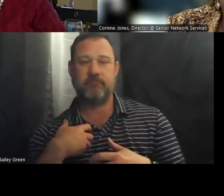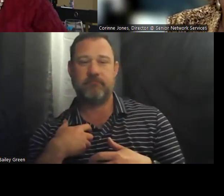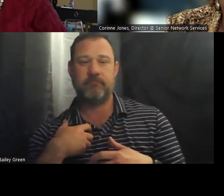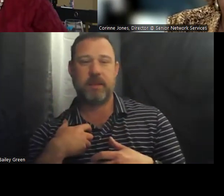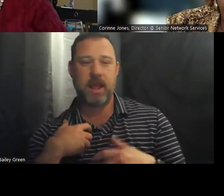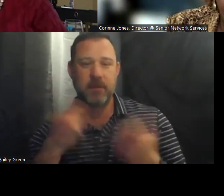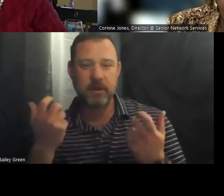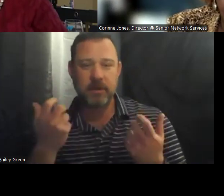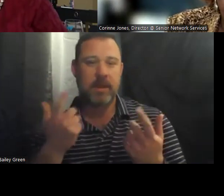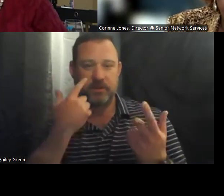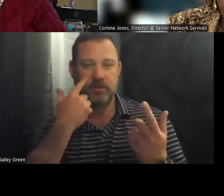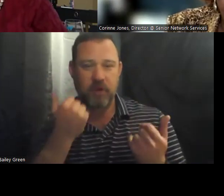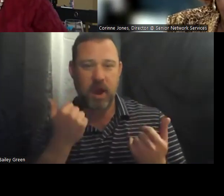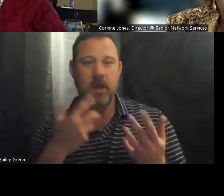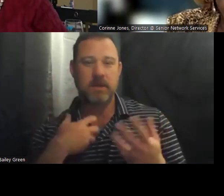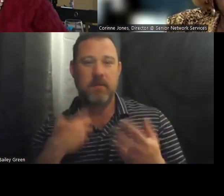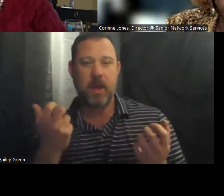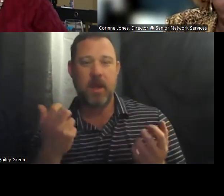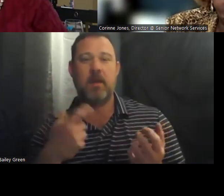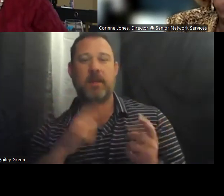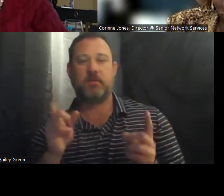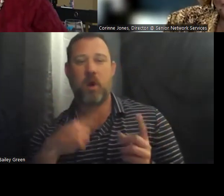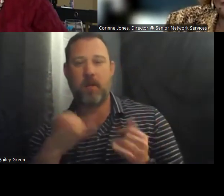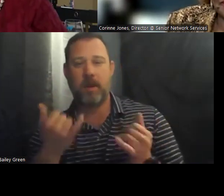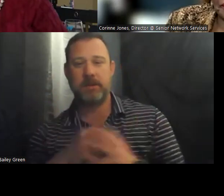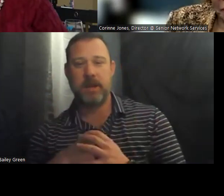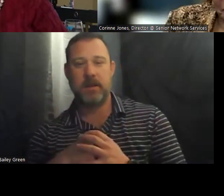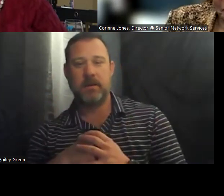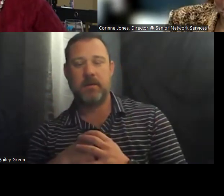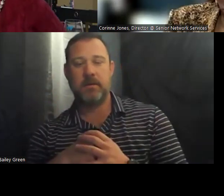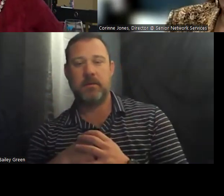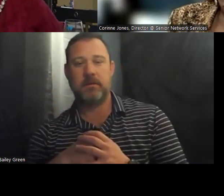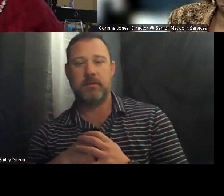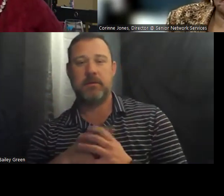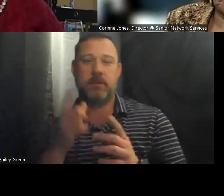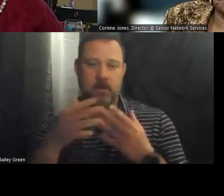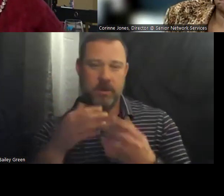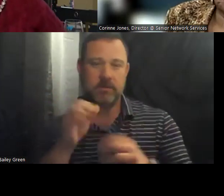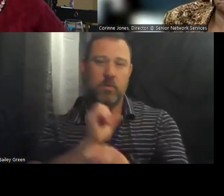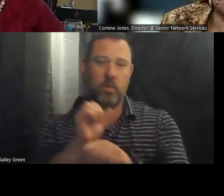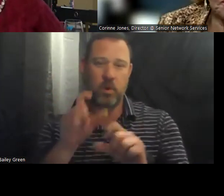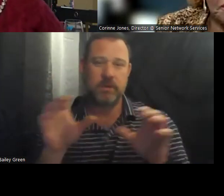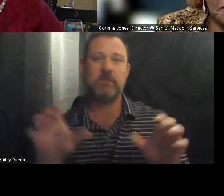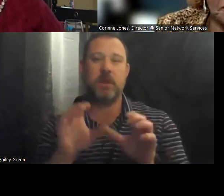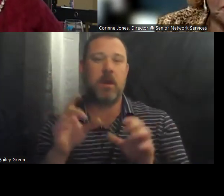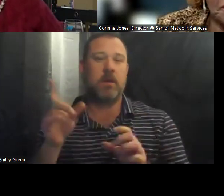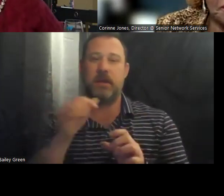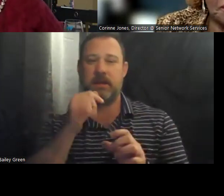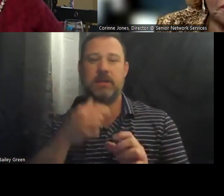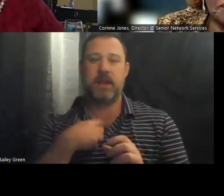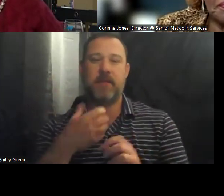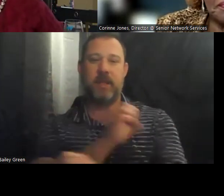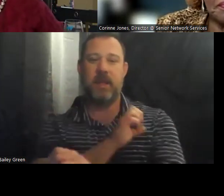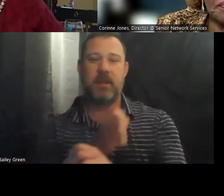so angry they can just cry? That's how mad you are. That's where I'm at today. But anyways, the work needs to be done, and he doesn't have the energy to